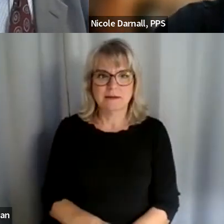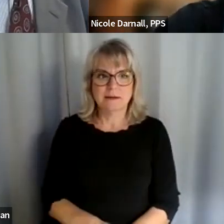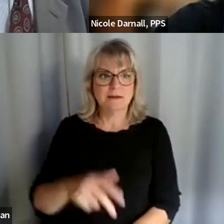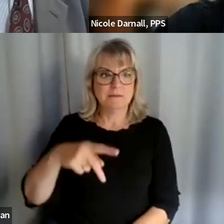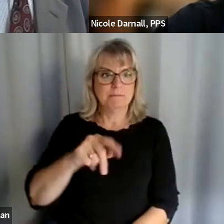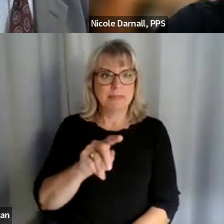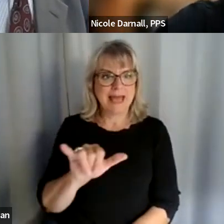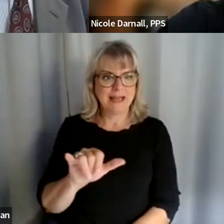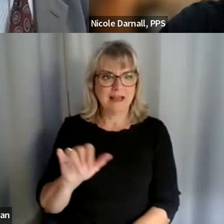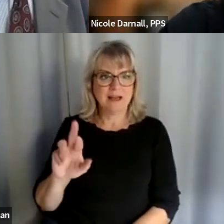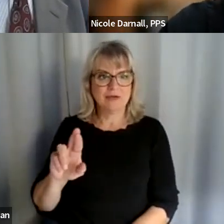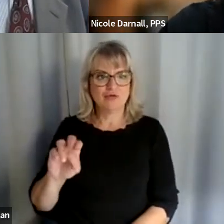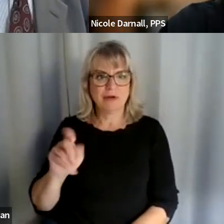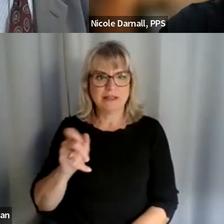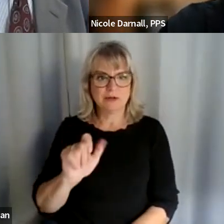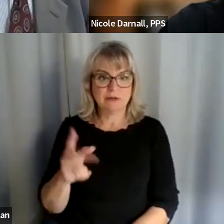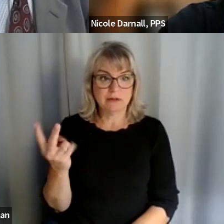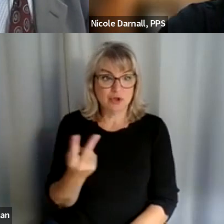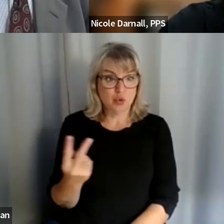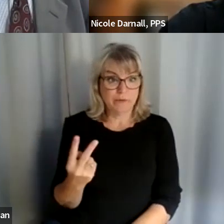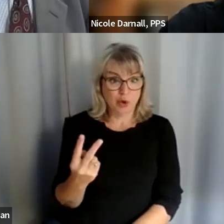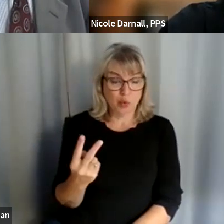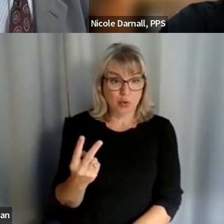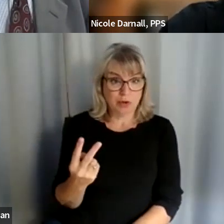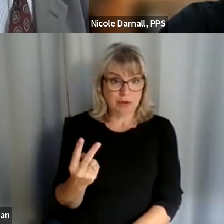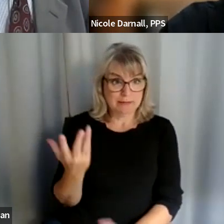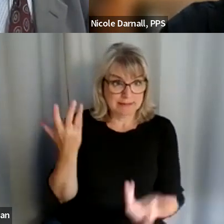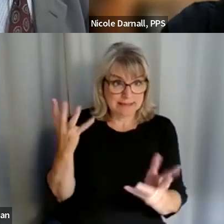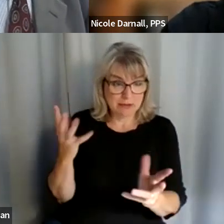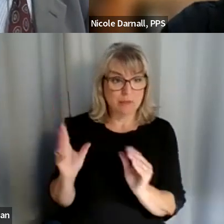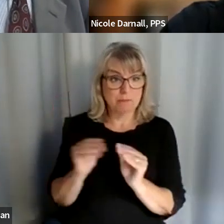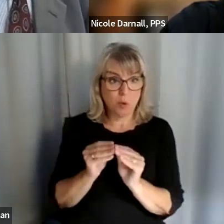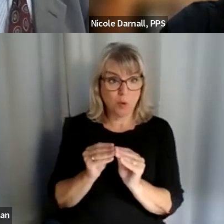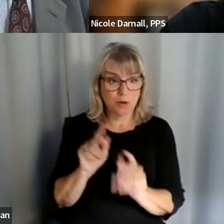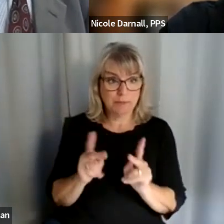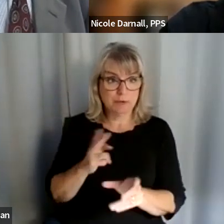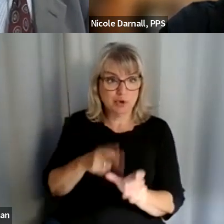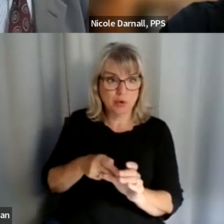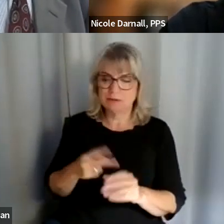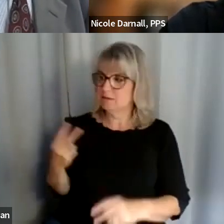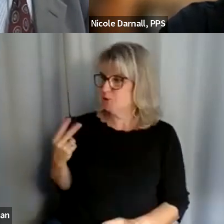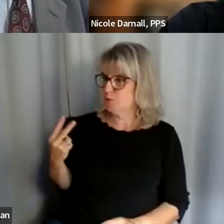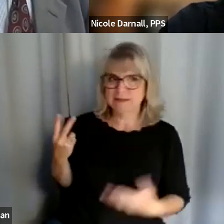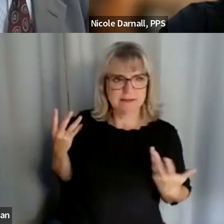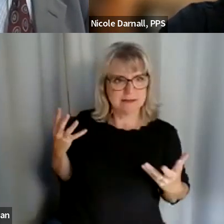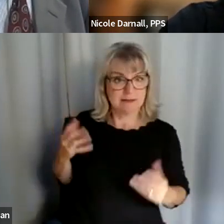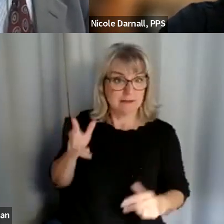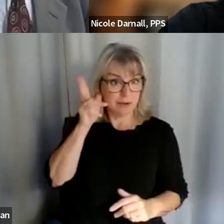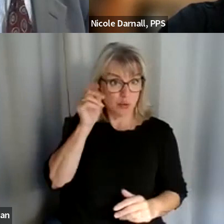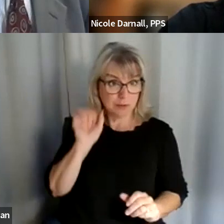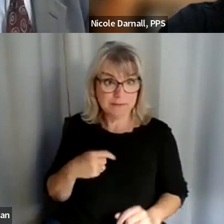Patty and Rachel, is it just the two of you or have you brought anyone else? It's just the two of us. Can you